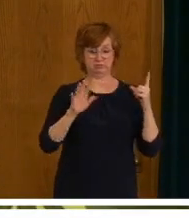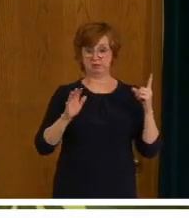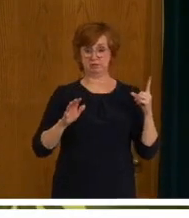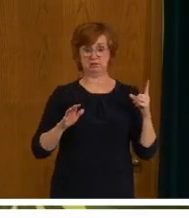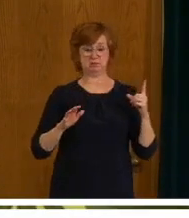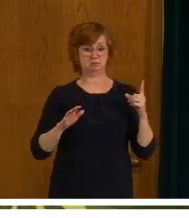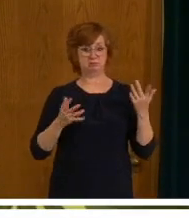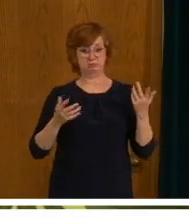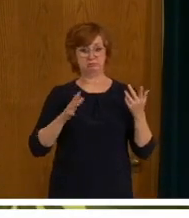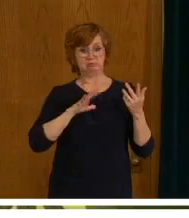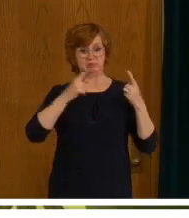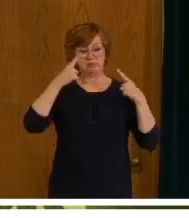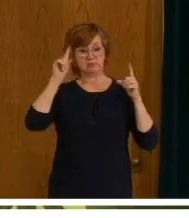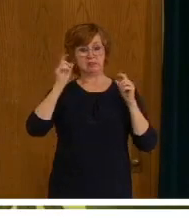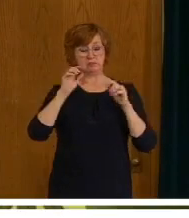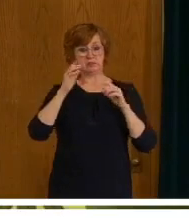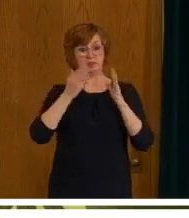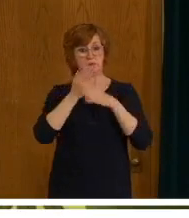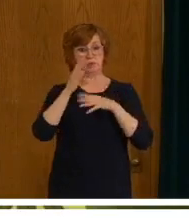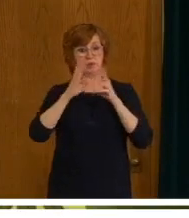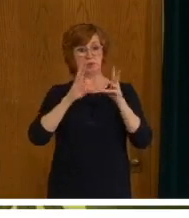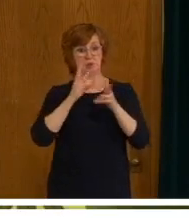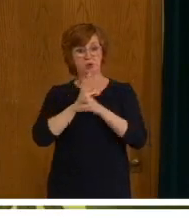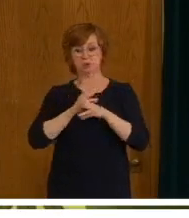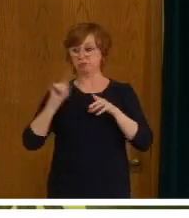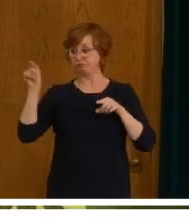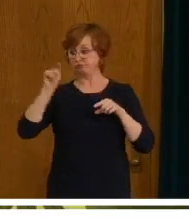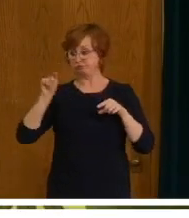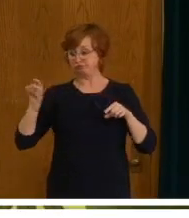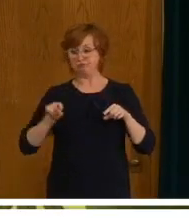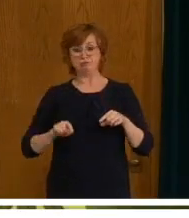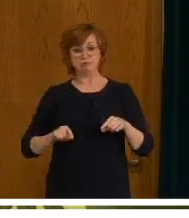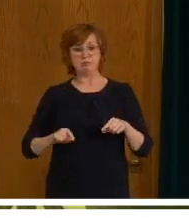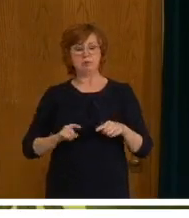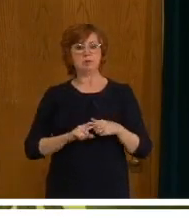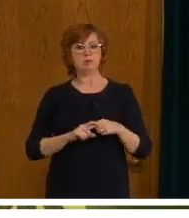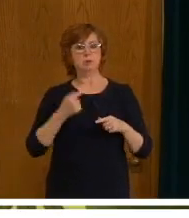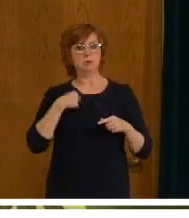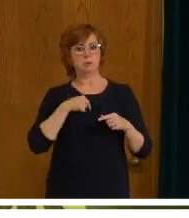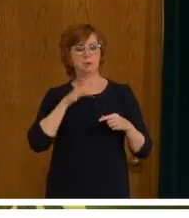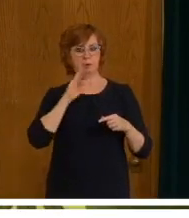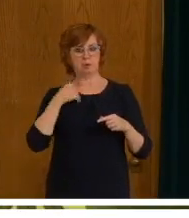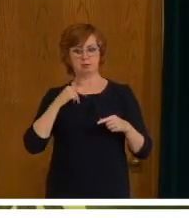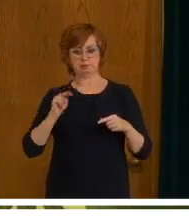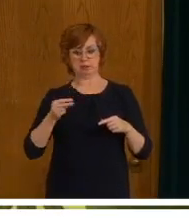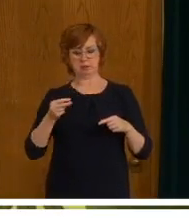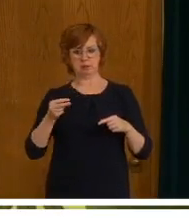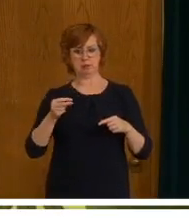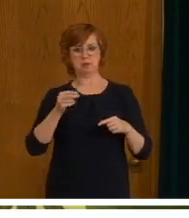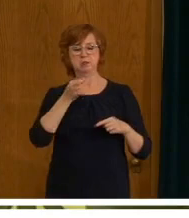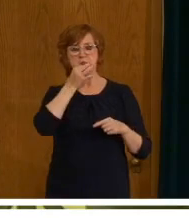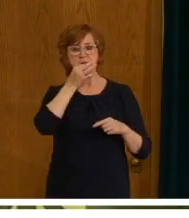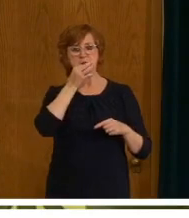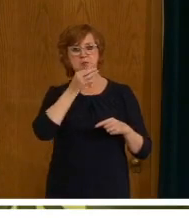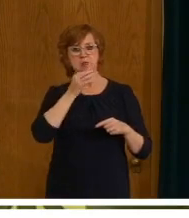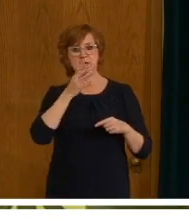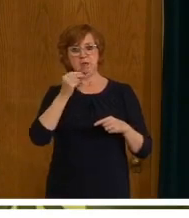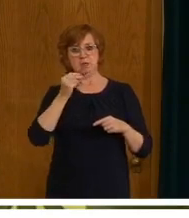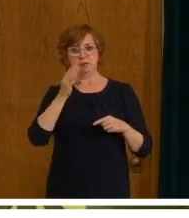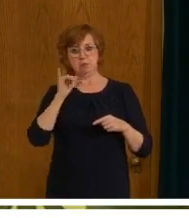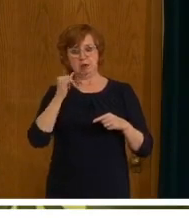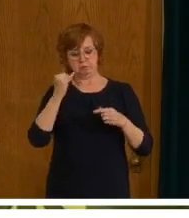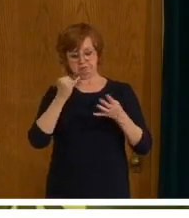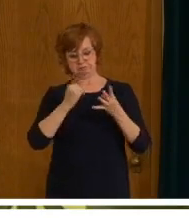dose. And ultimately, we're going to be well into our second dose effort here and already into it in many cases. But by the middle to the end of